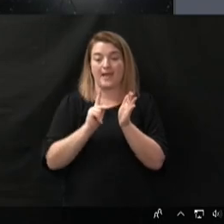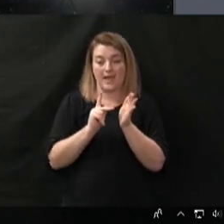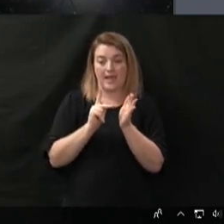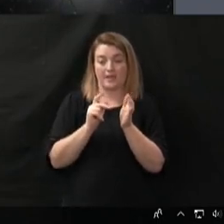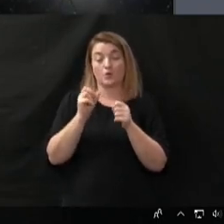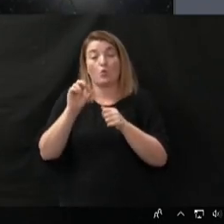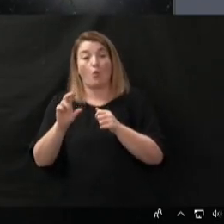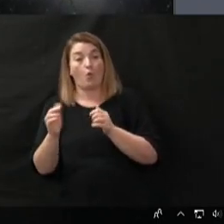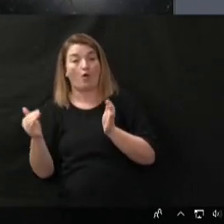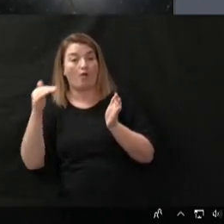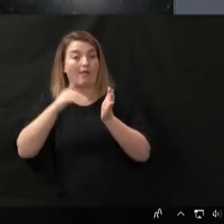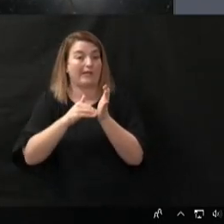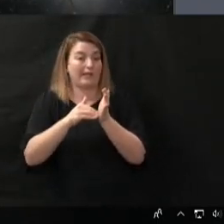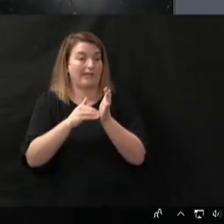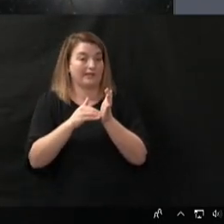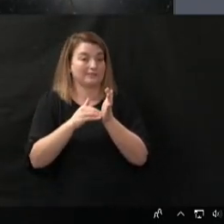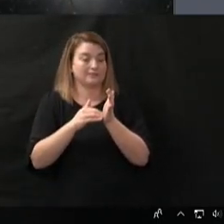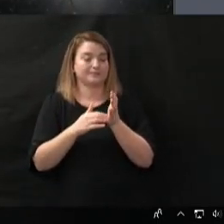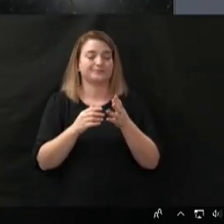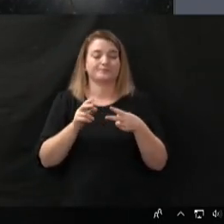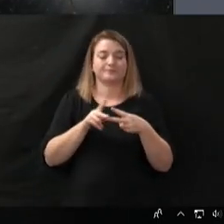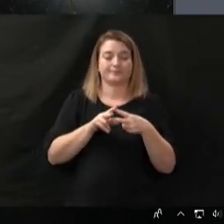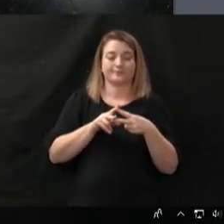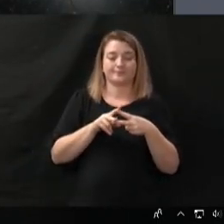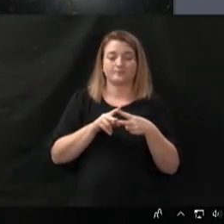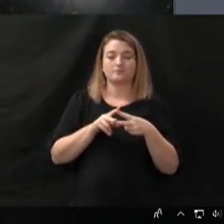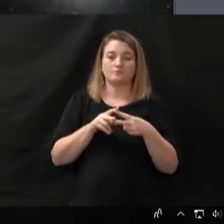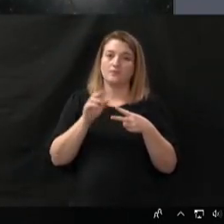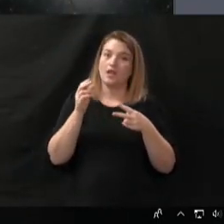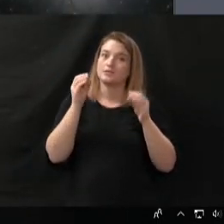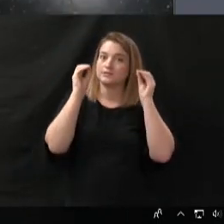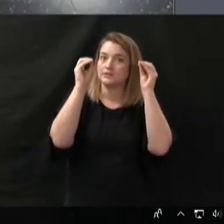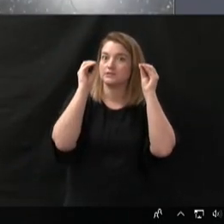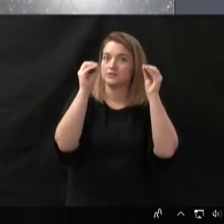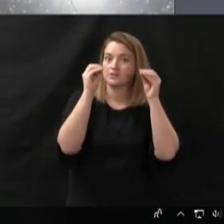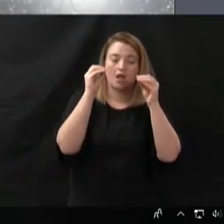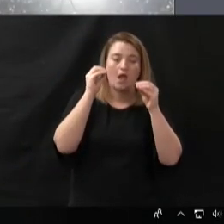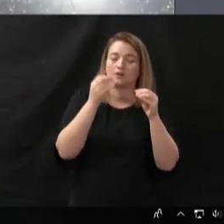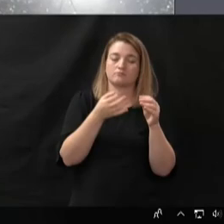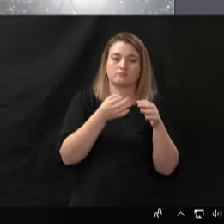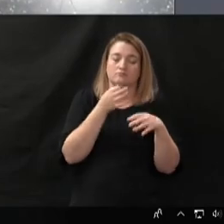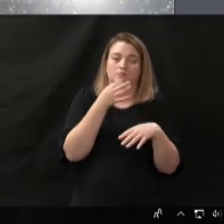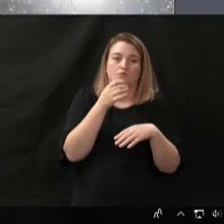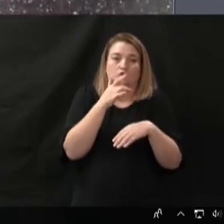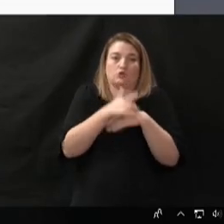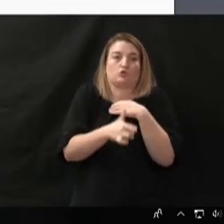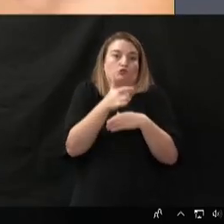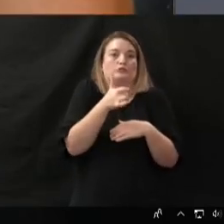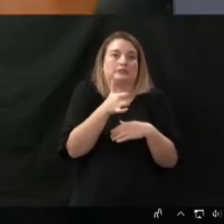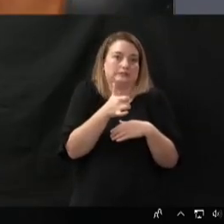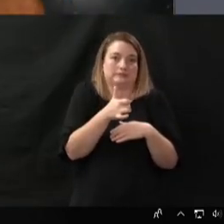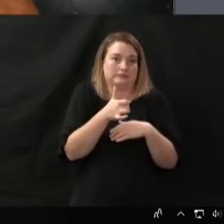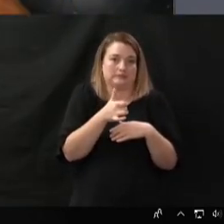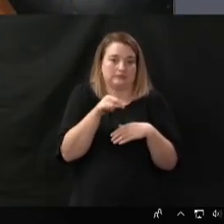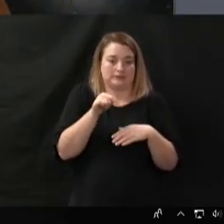that's prefix. So that would be one that I would teach pretty early. Back and again. Okay. This